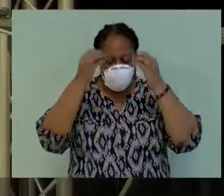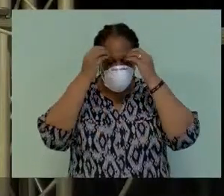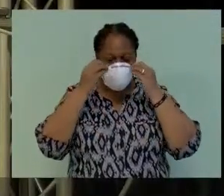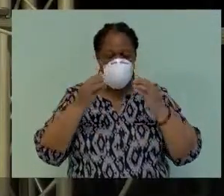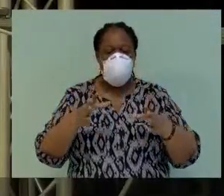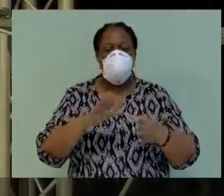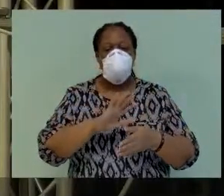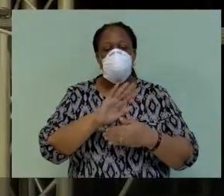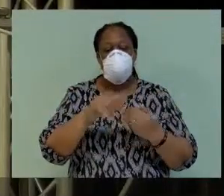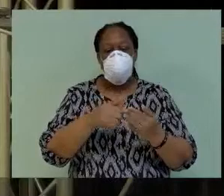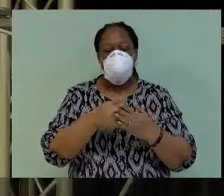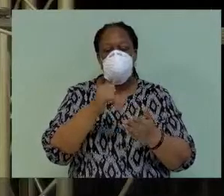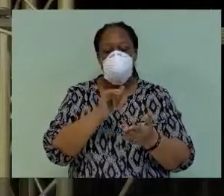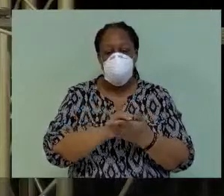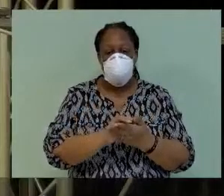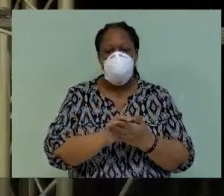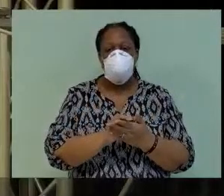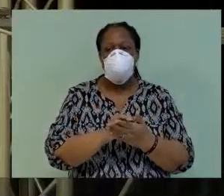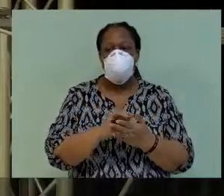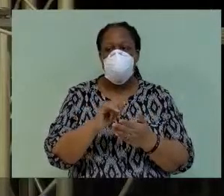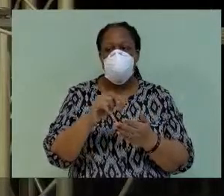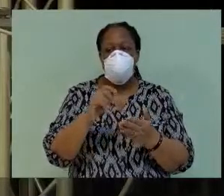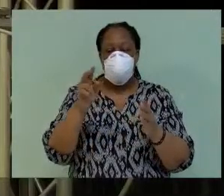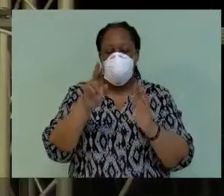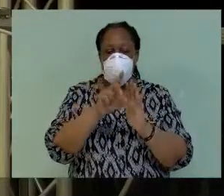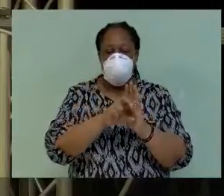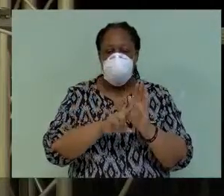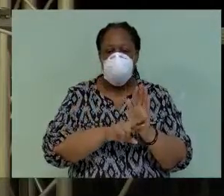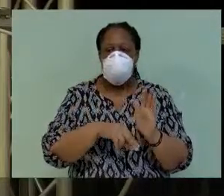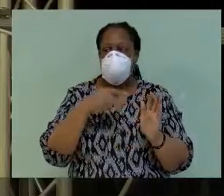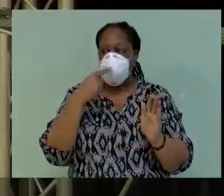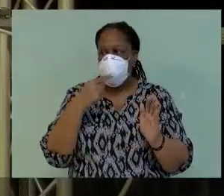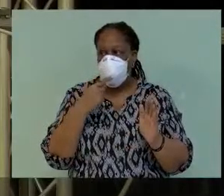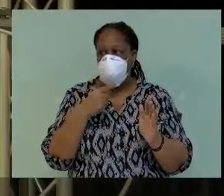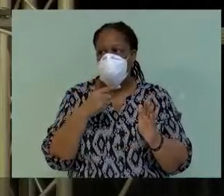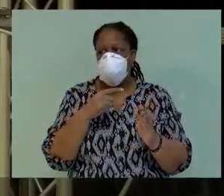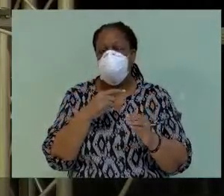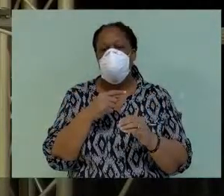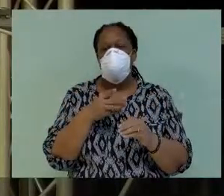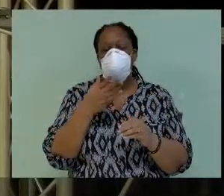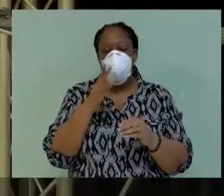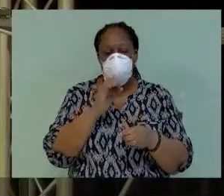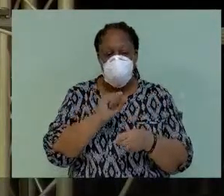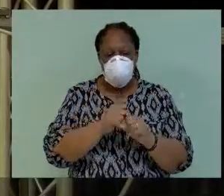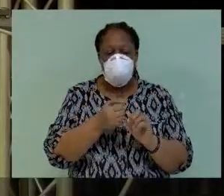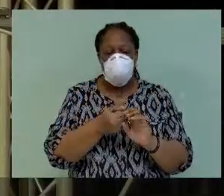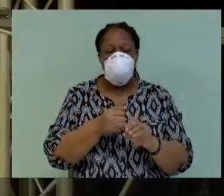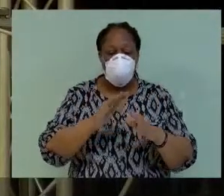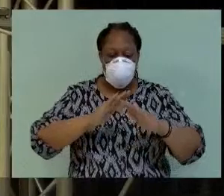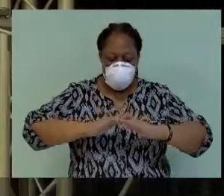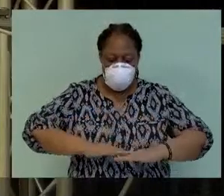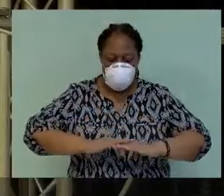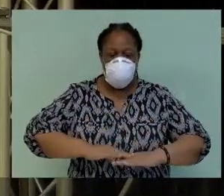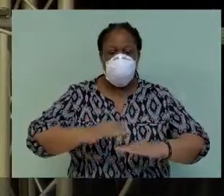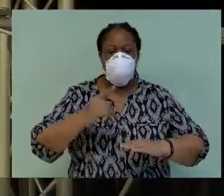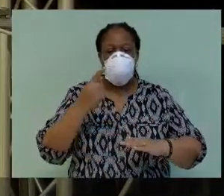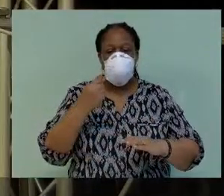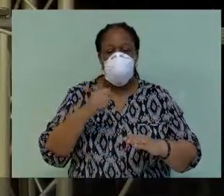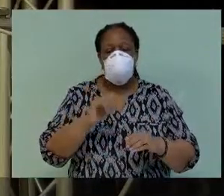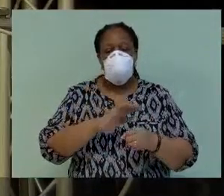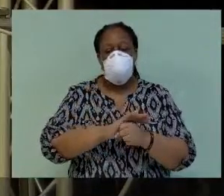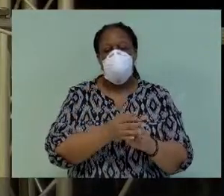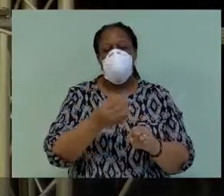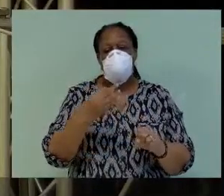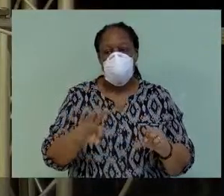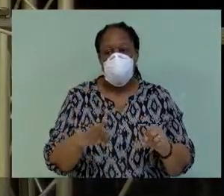the relevant authorities so we can minimize the impact of this dreaded pandemic. In